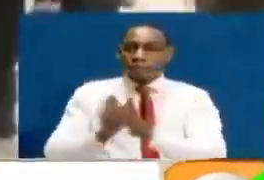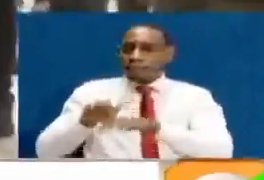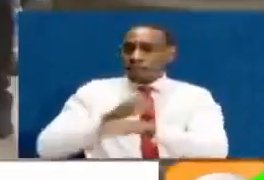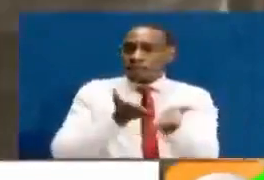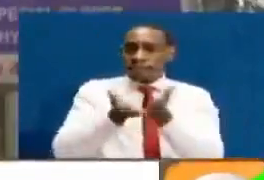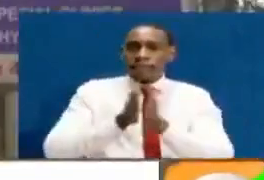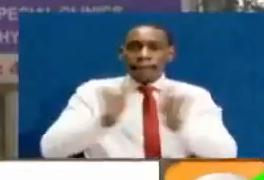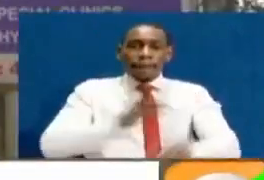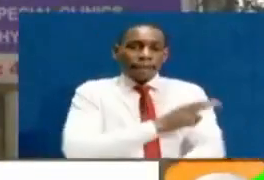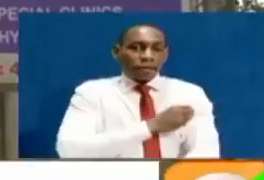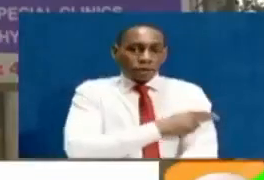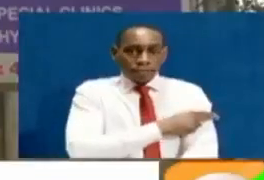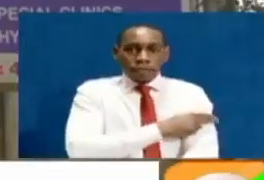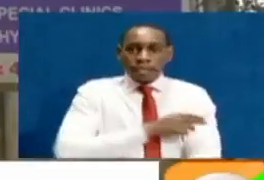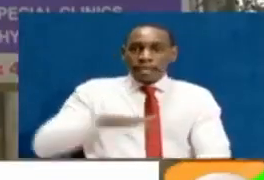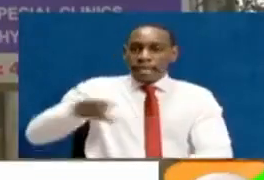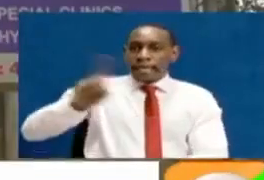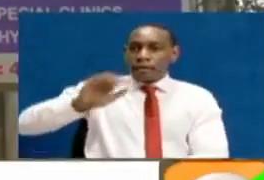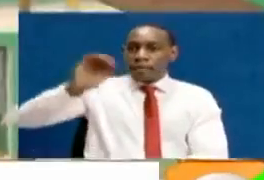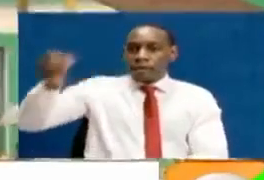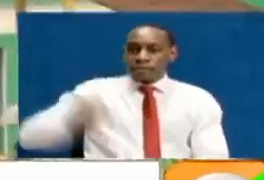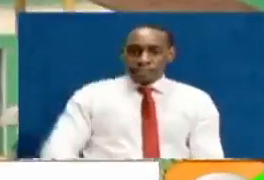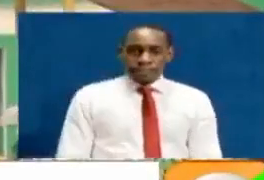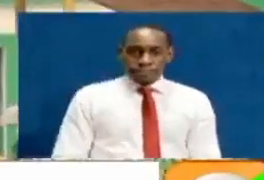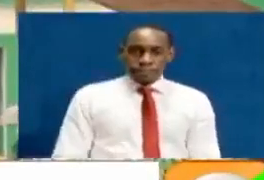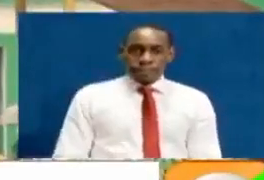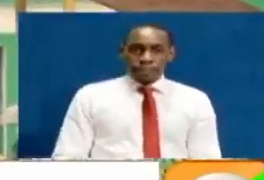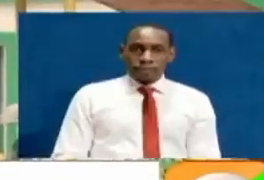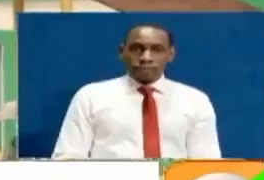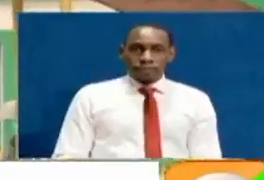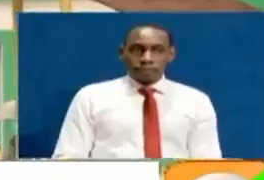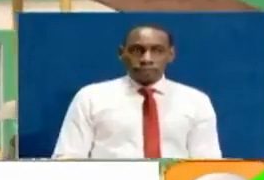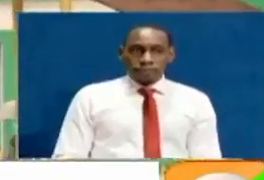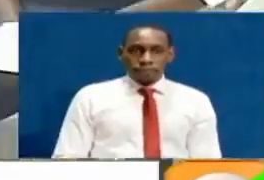service at public health facilities within Nairobi County. Rakamwigai, Citizen TV.